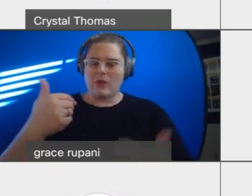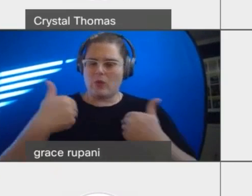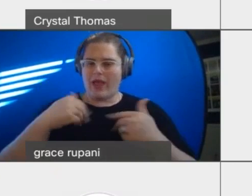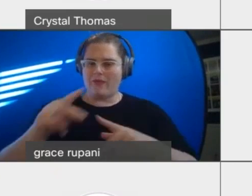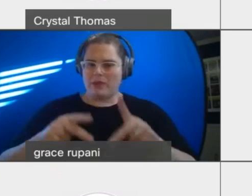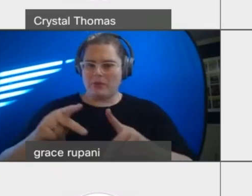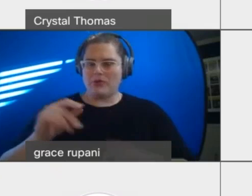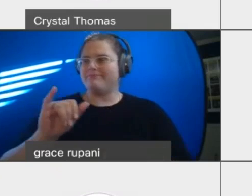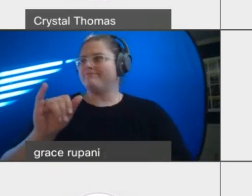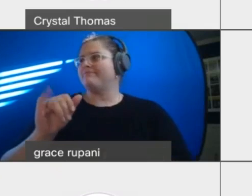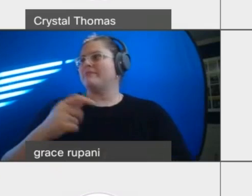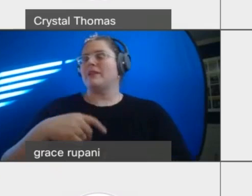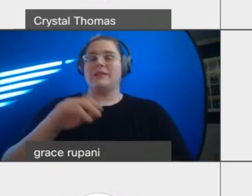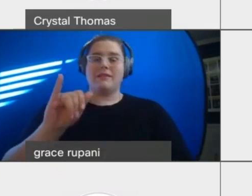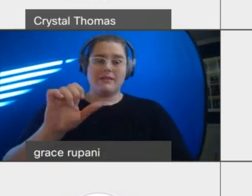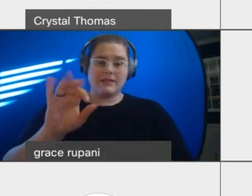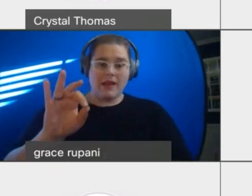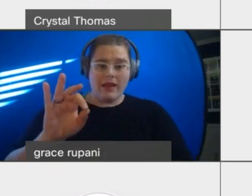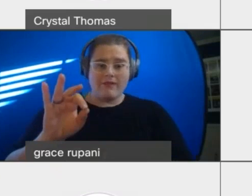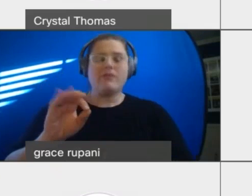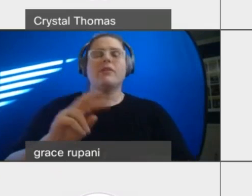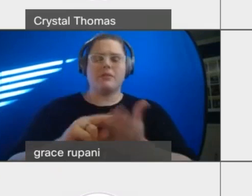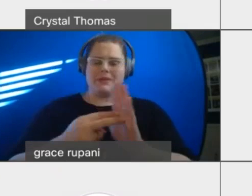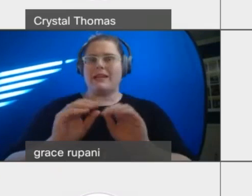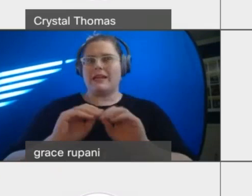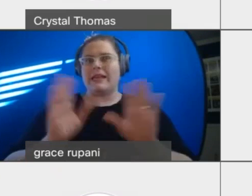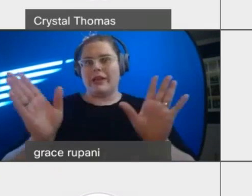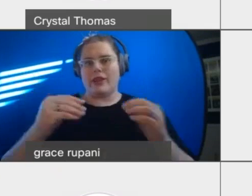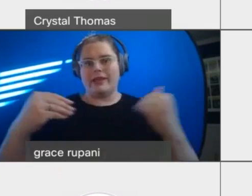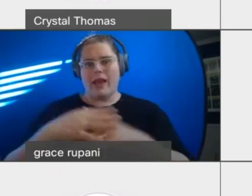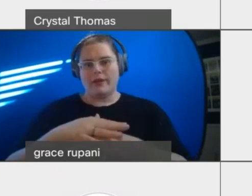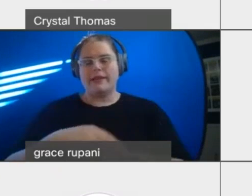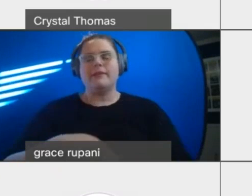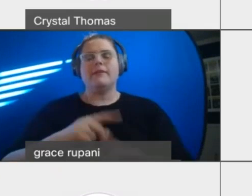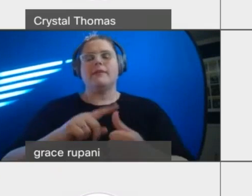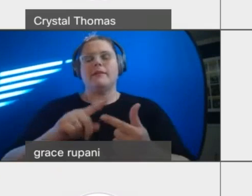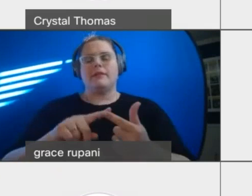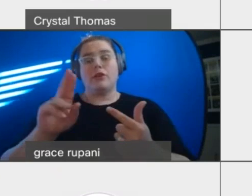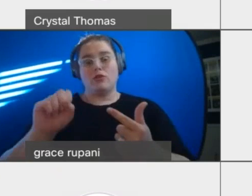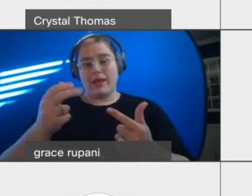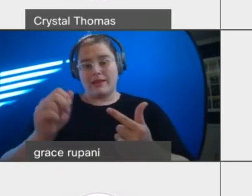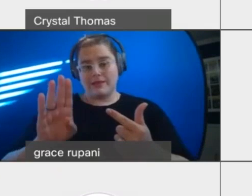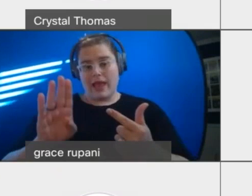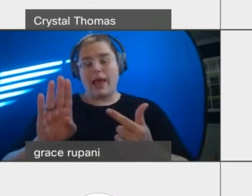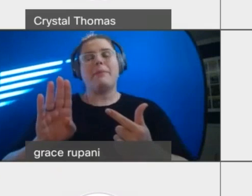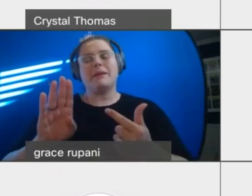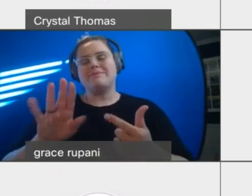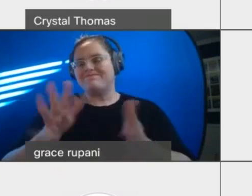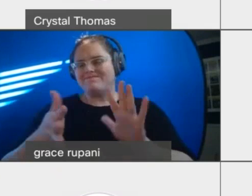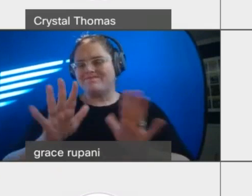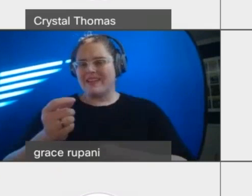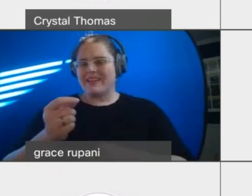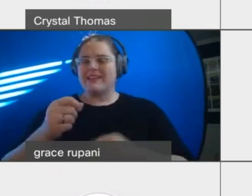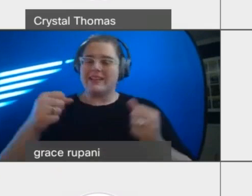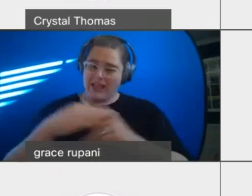in intermediate care facilities, which are clearly congregate settings, residential habilitation, which are slightly smaller